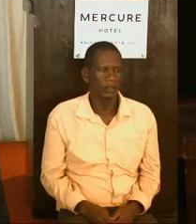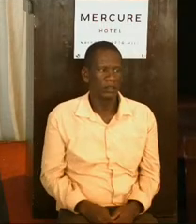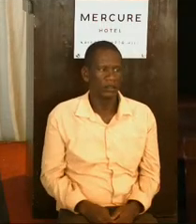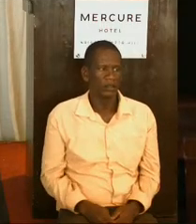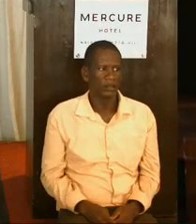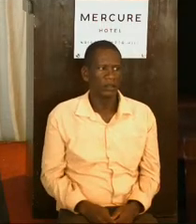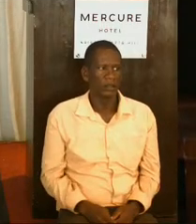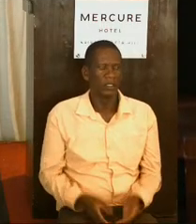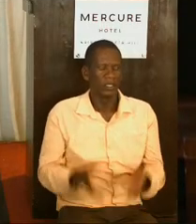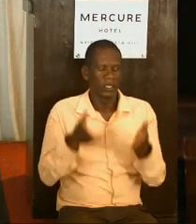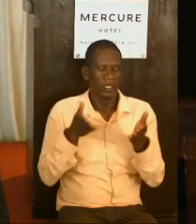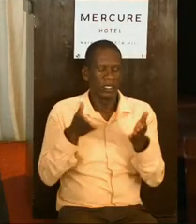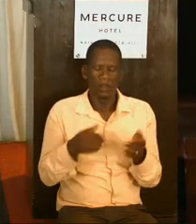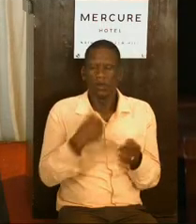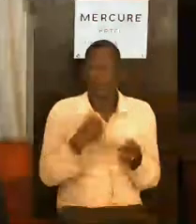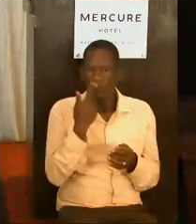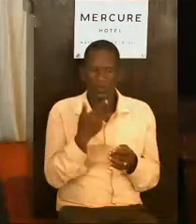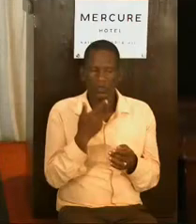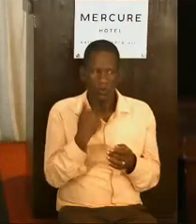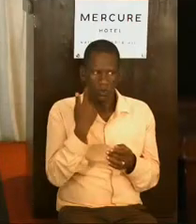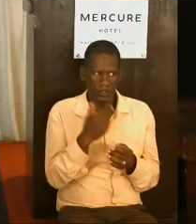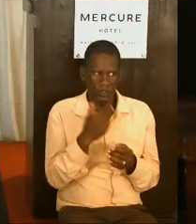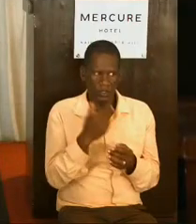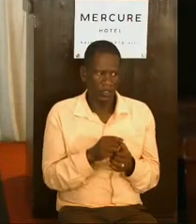Who is the